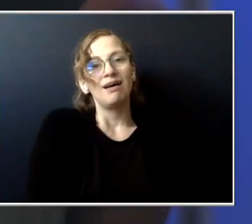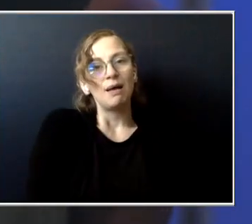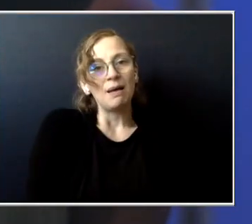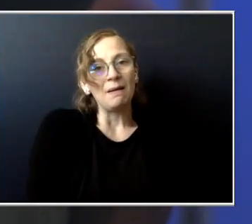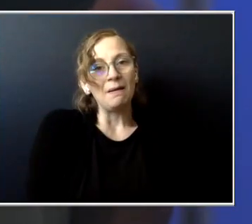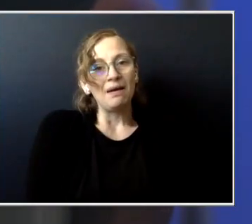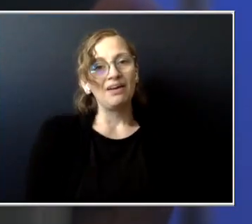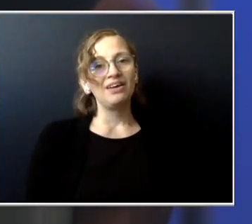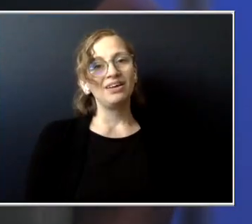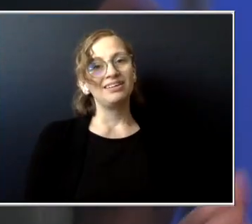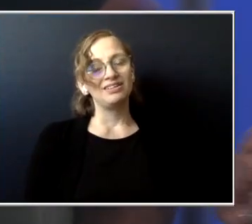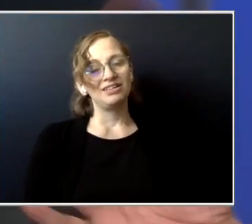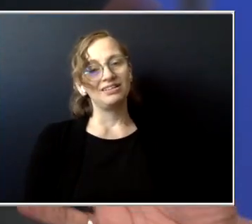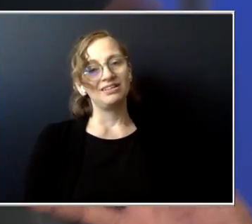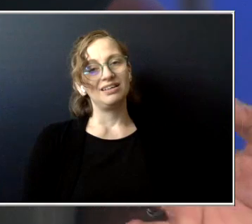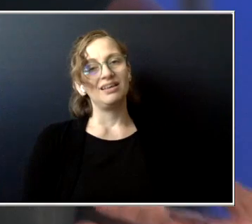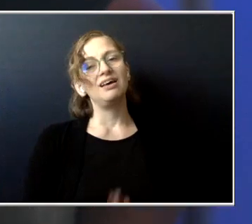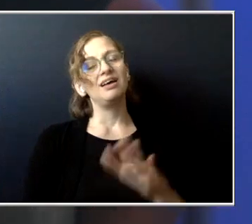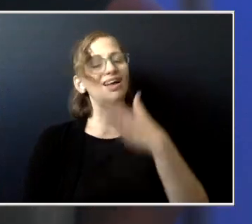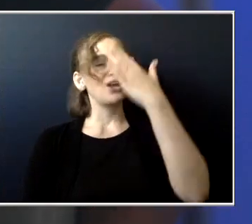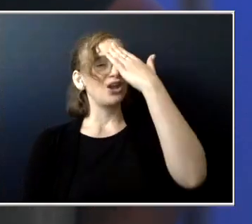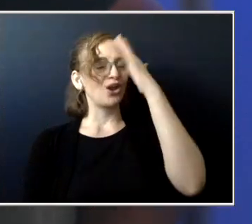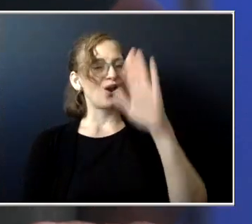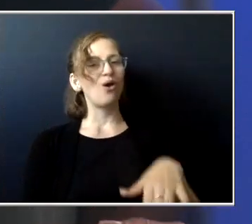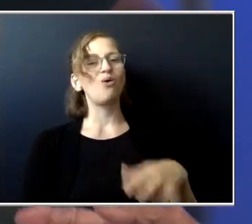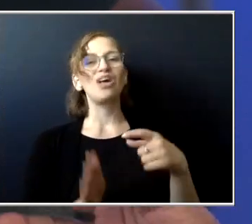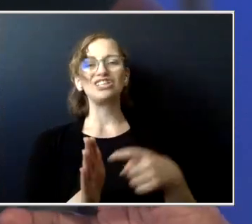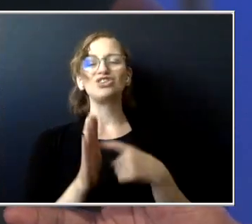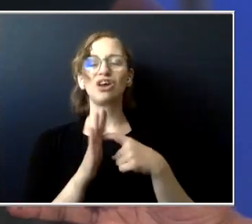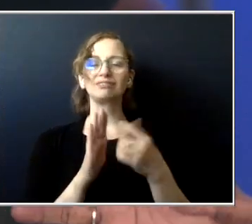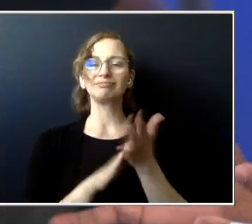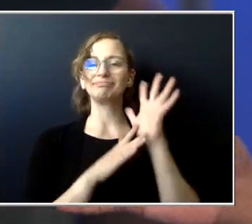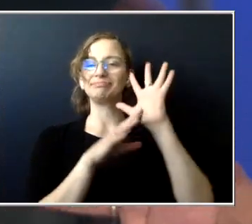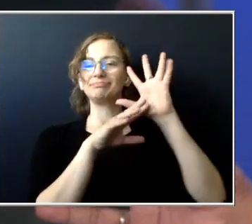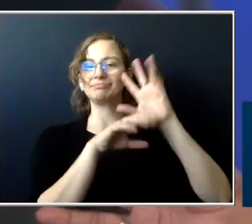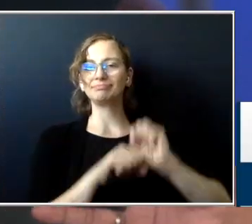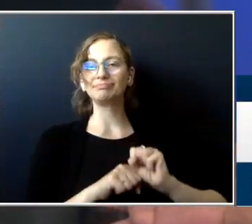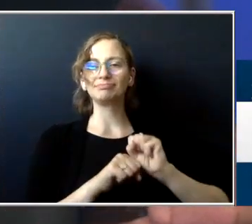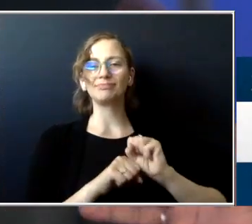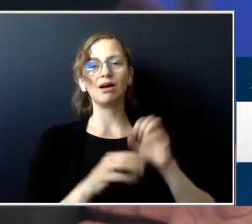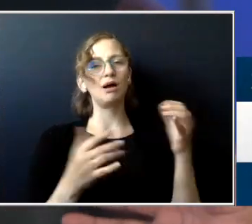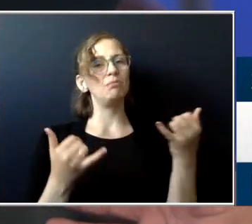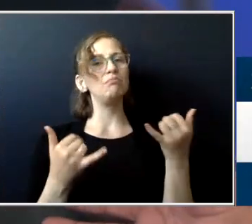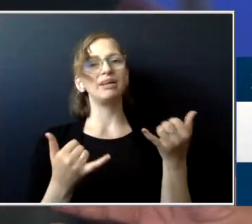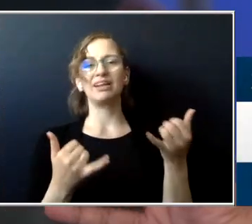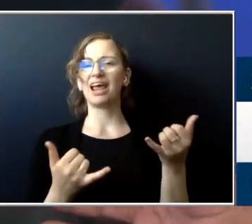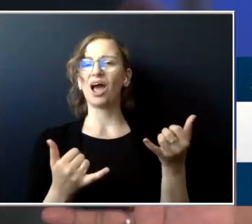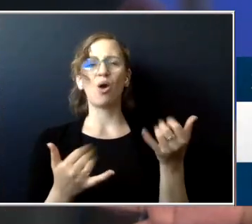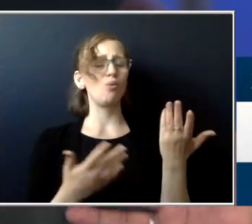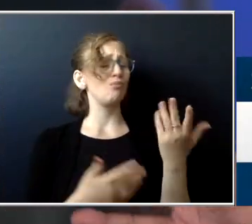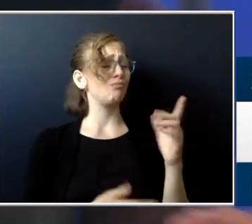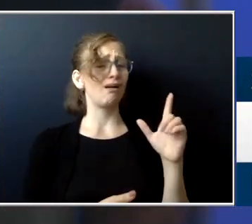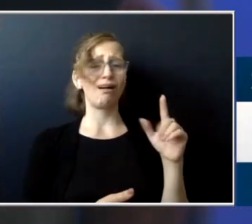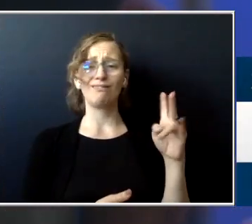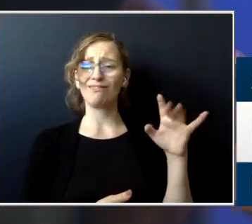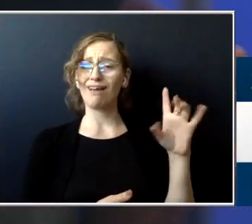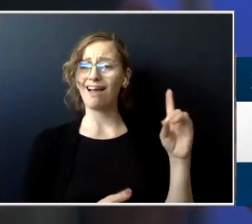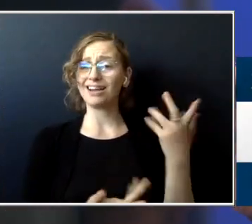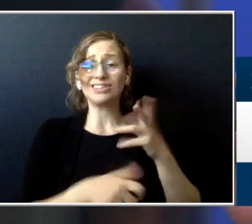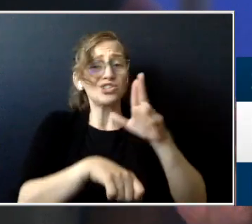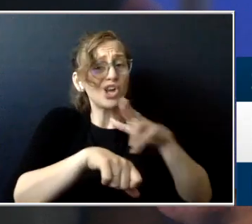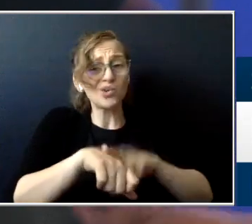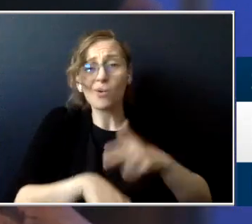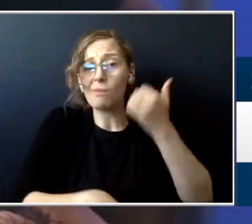It's, it took some getting used to, but now it's like just a normal, everyday thing. He's been doing it so long.